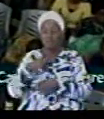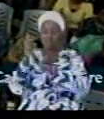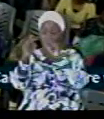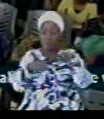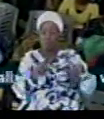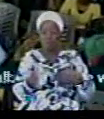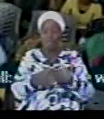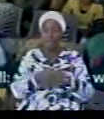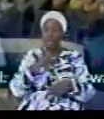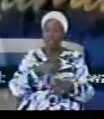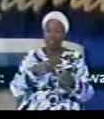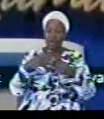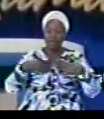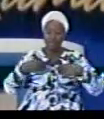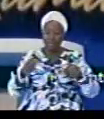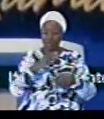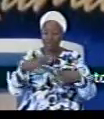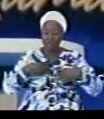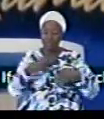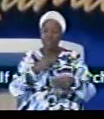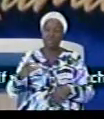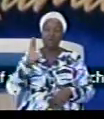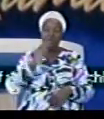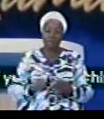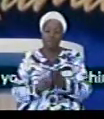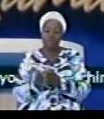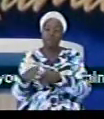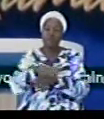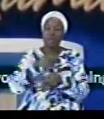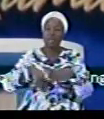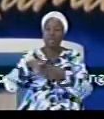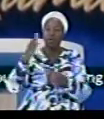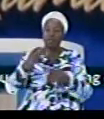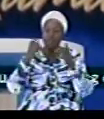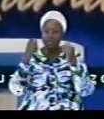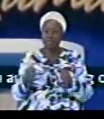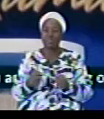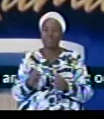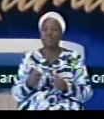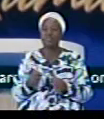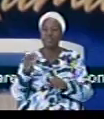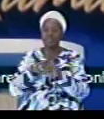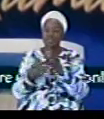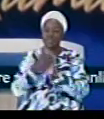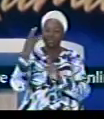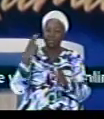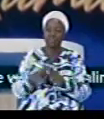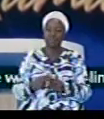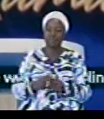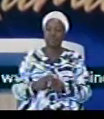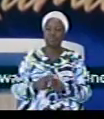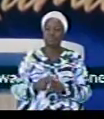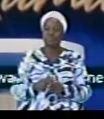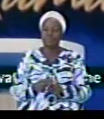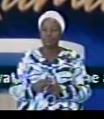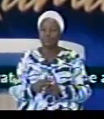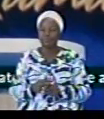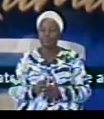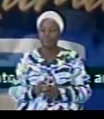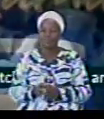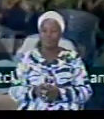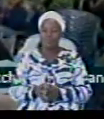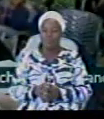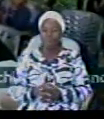your health, your healing will spring forth speedily. Amen.